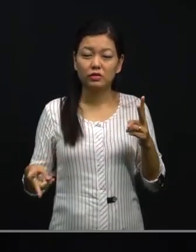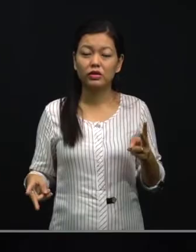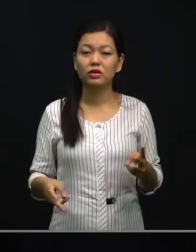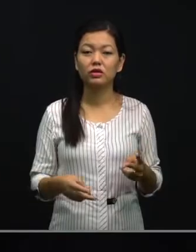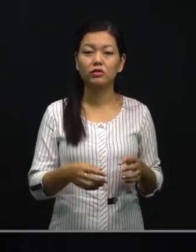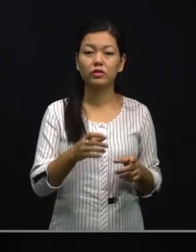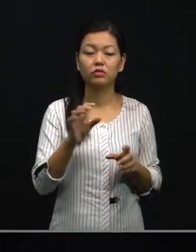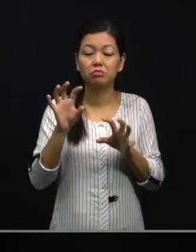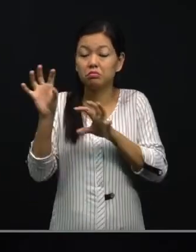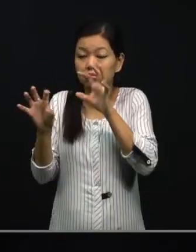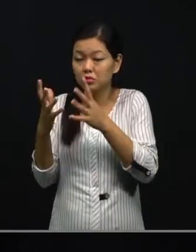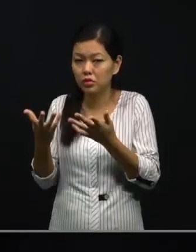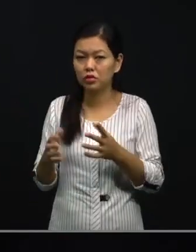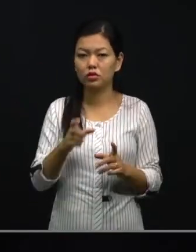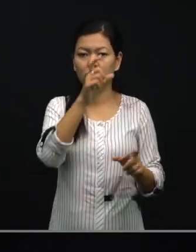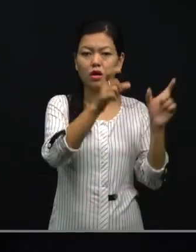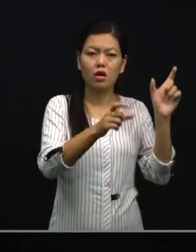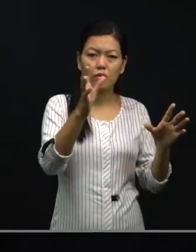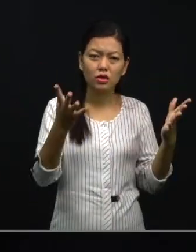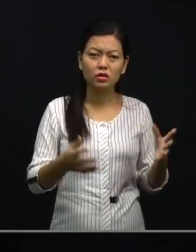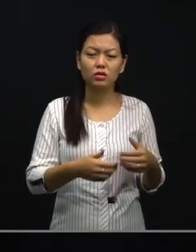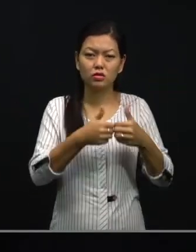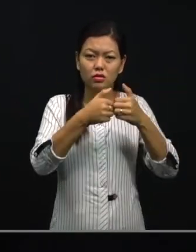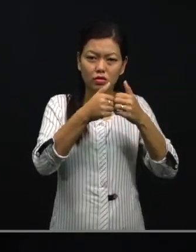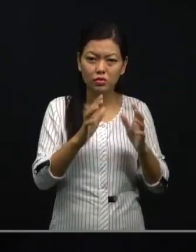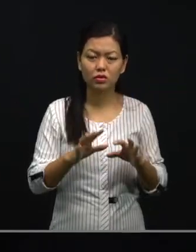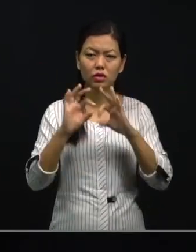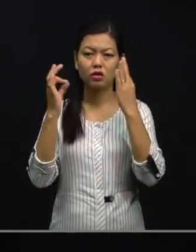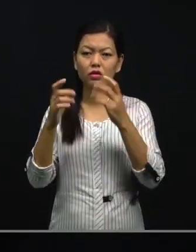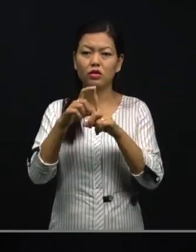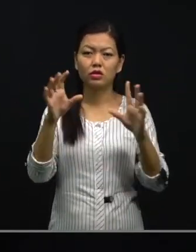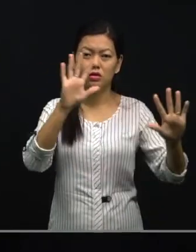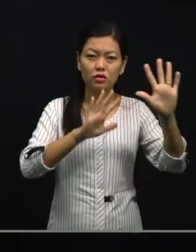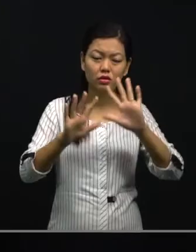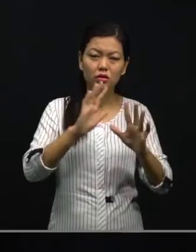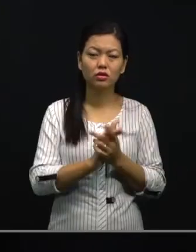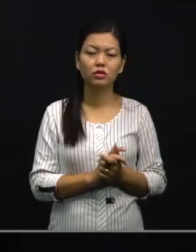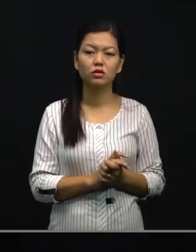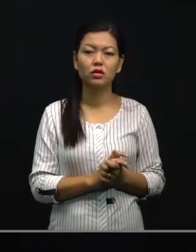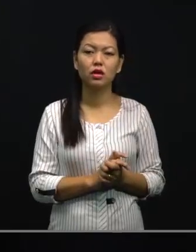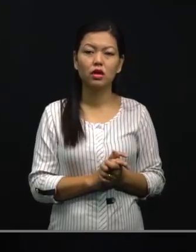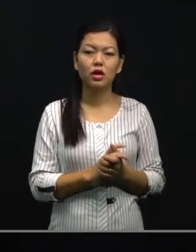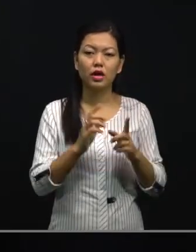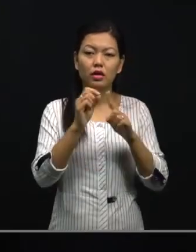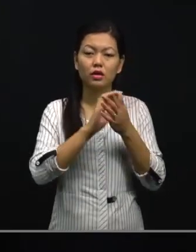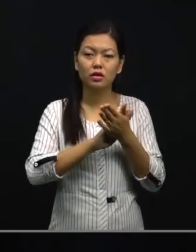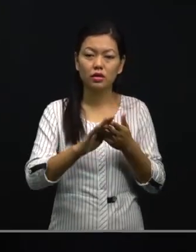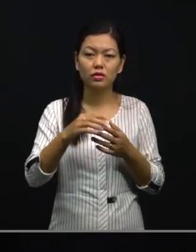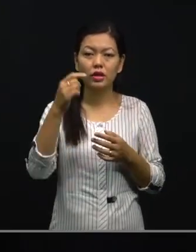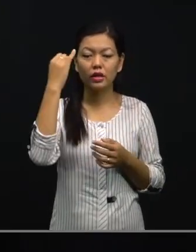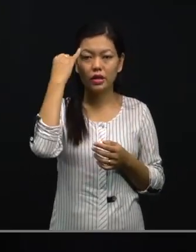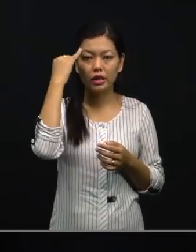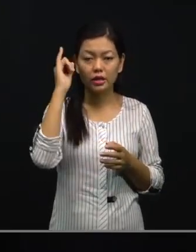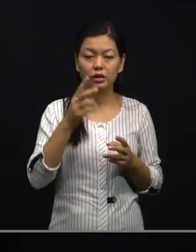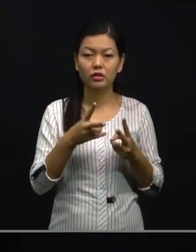of ghost, elements of romance, elements of family drama, and elements of philosophical things,